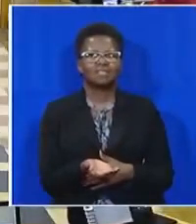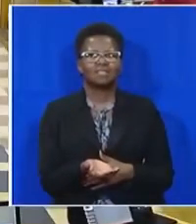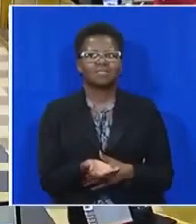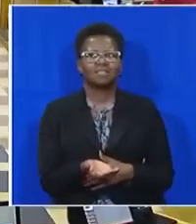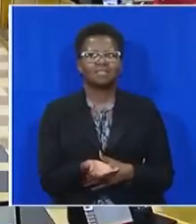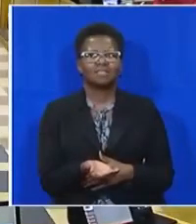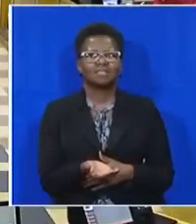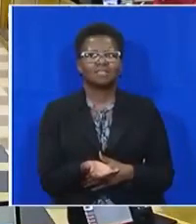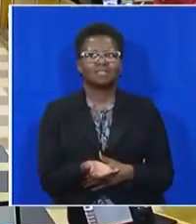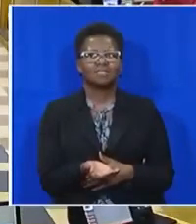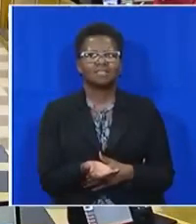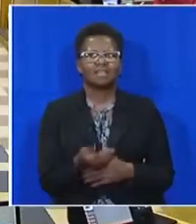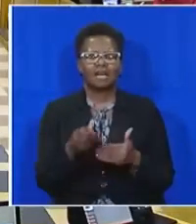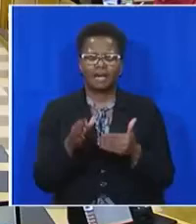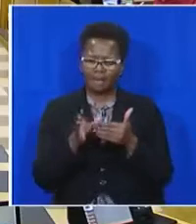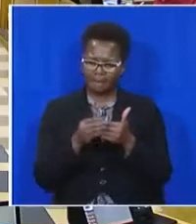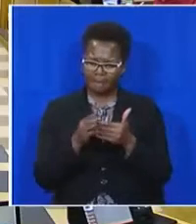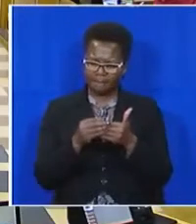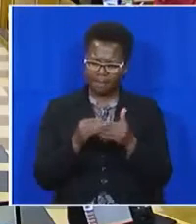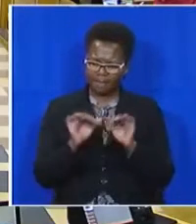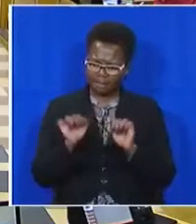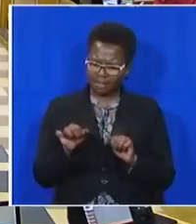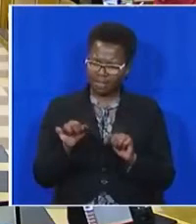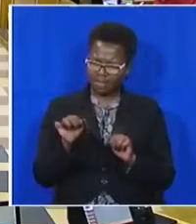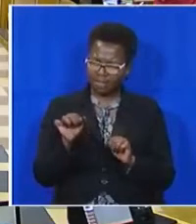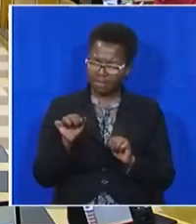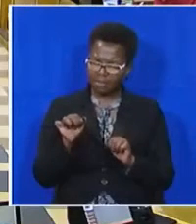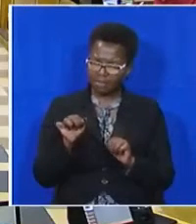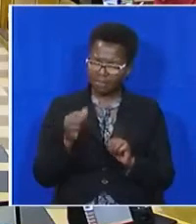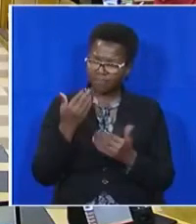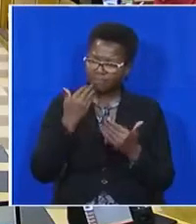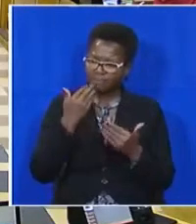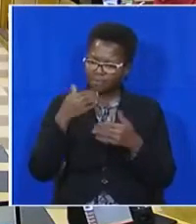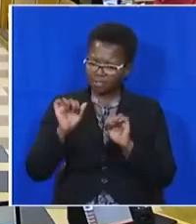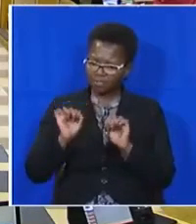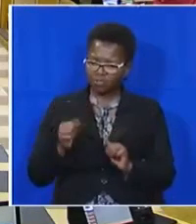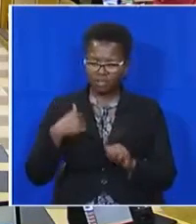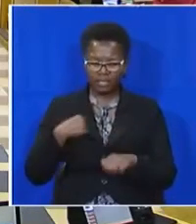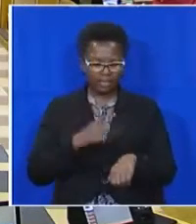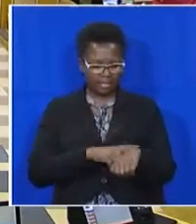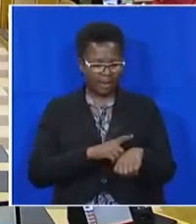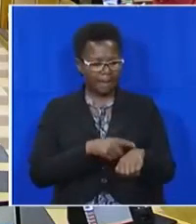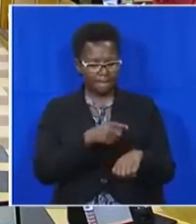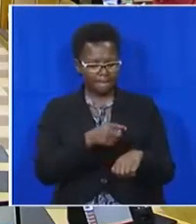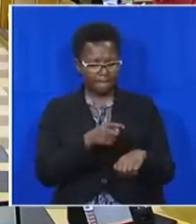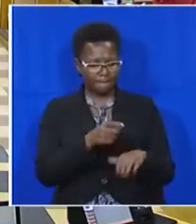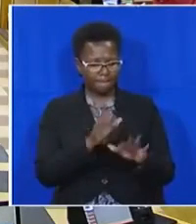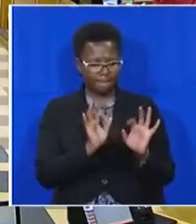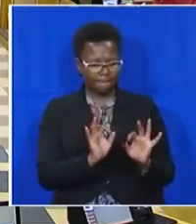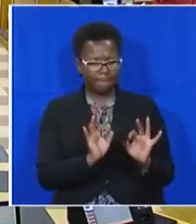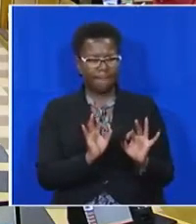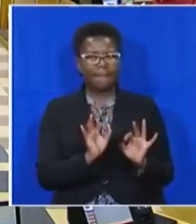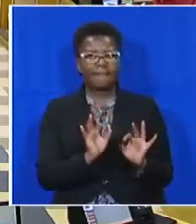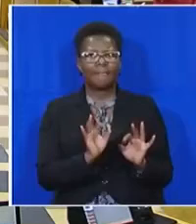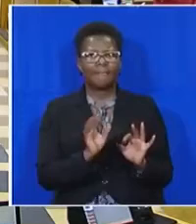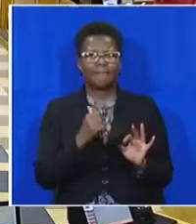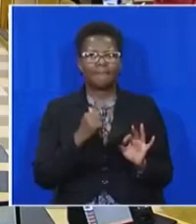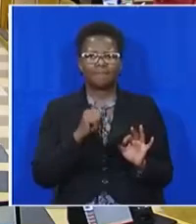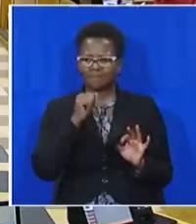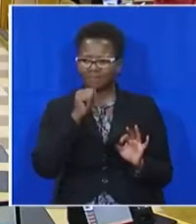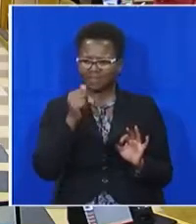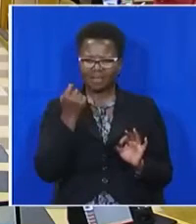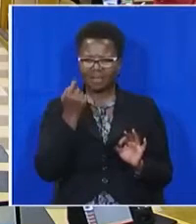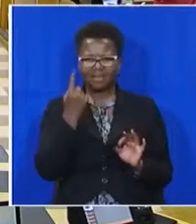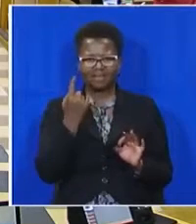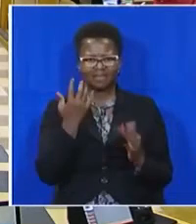can I address you on this, please? Yes, Honourable Member. Thank you, so that my time is saved. I absolutely see nothing in